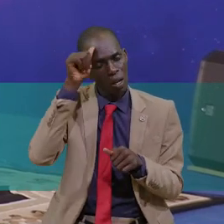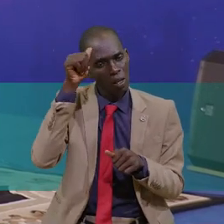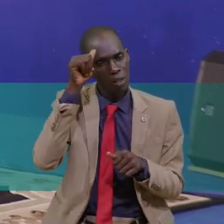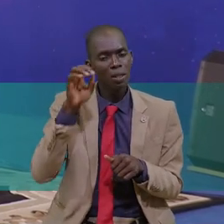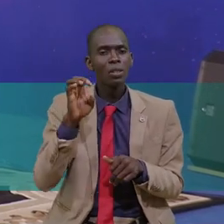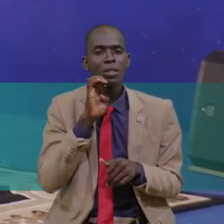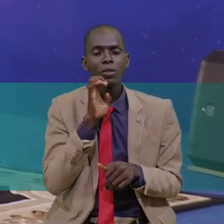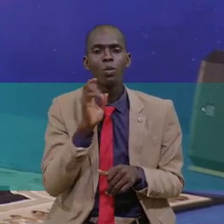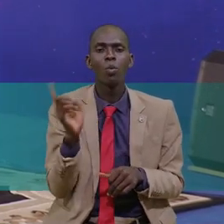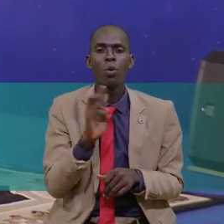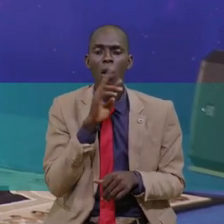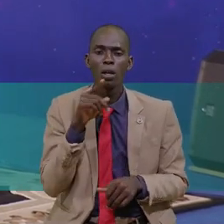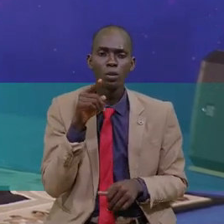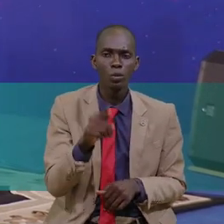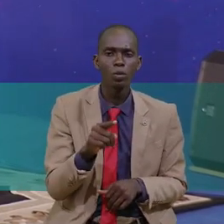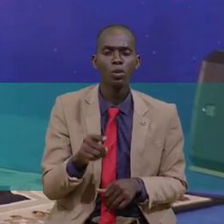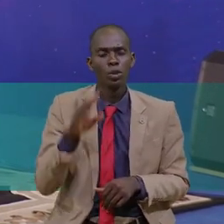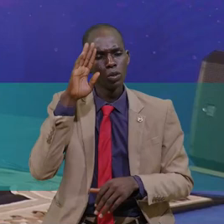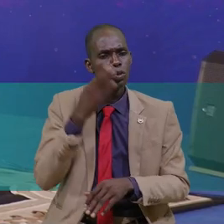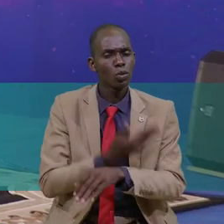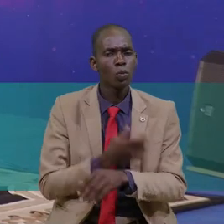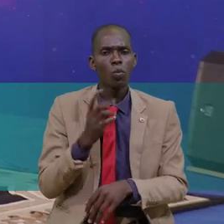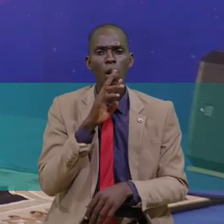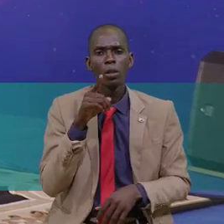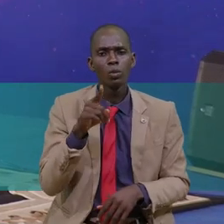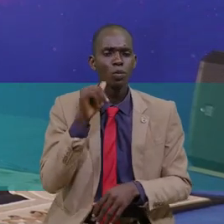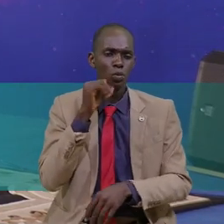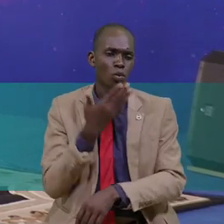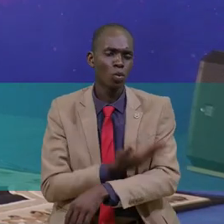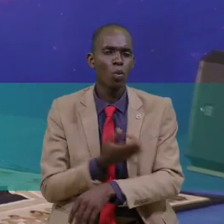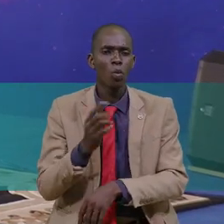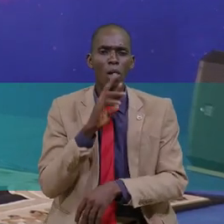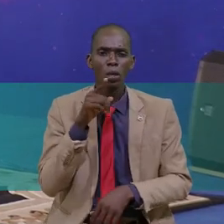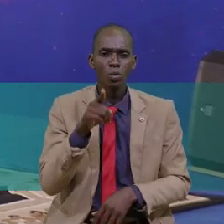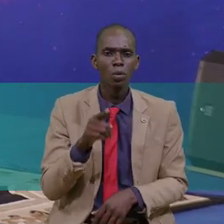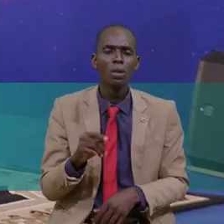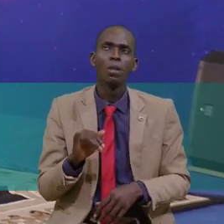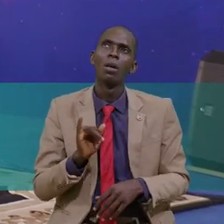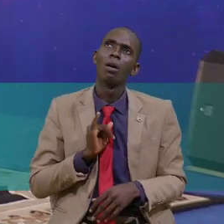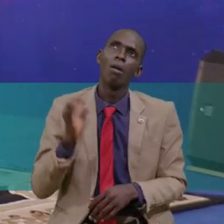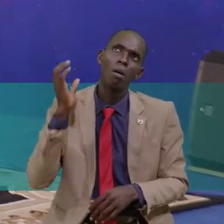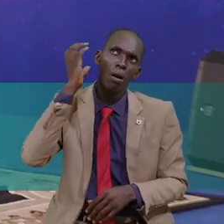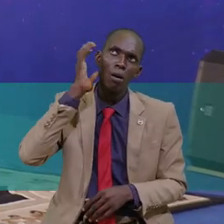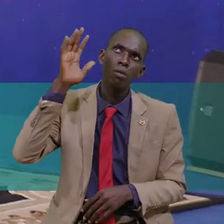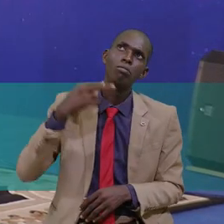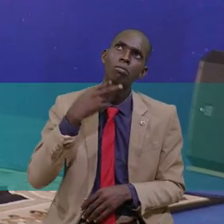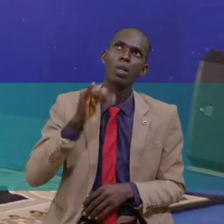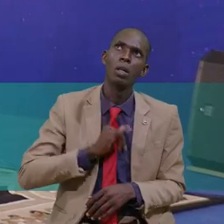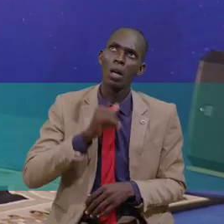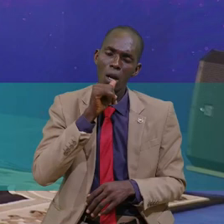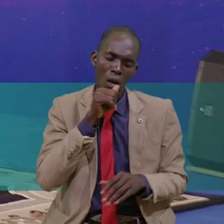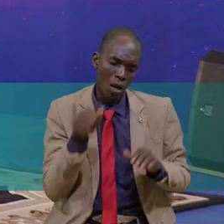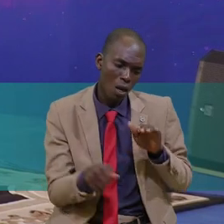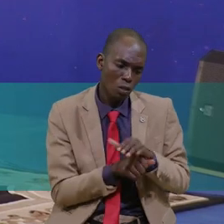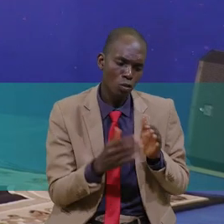you? Son, where are you? Daughter, where are you? I heard your voice and I'm hiding somewhere. Have you done